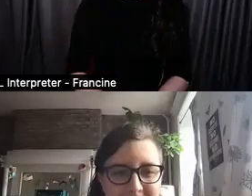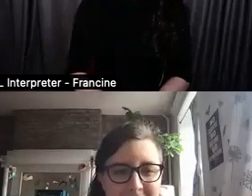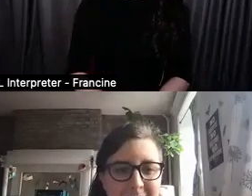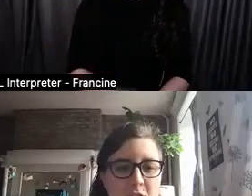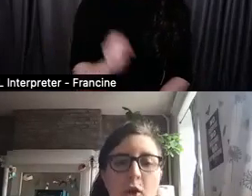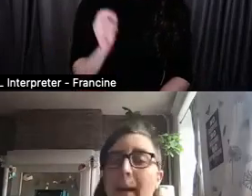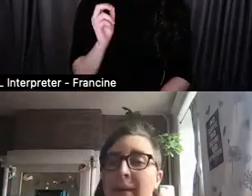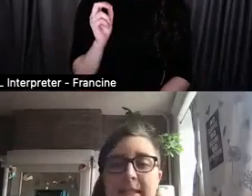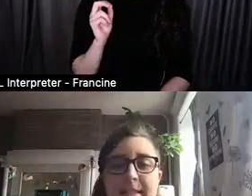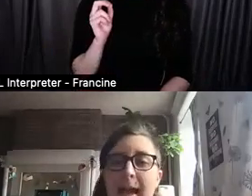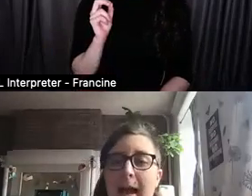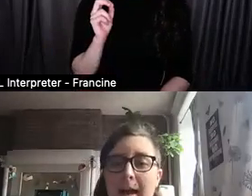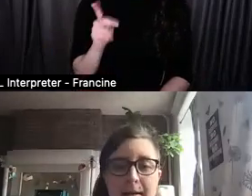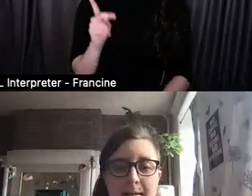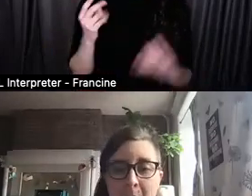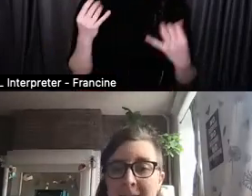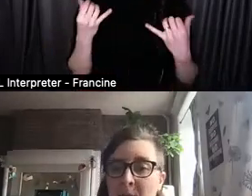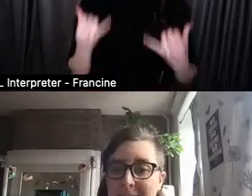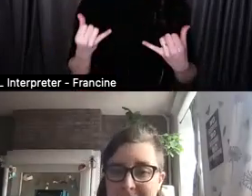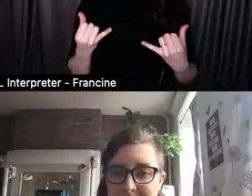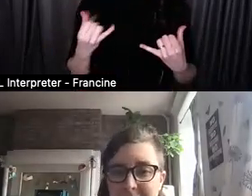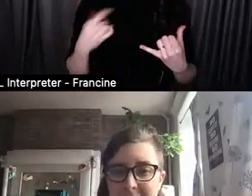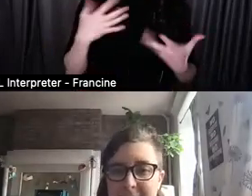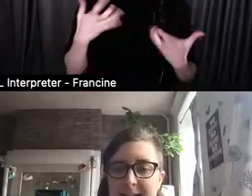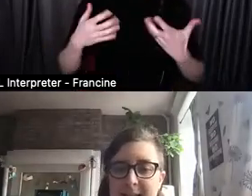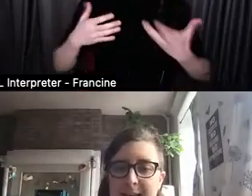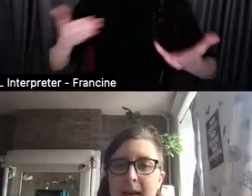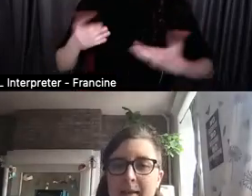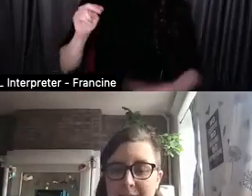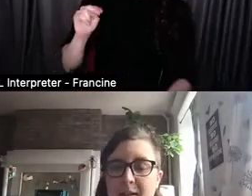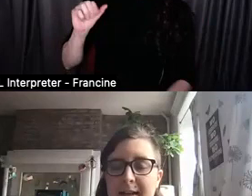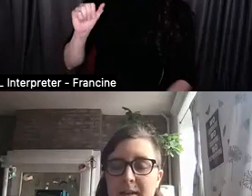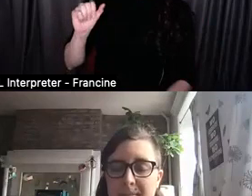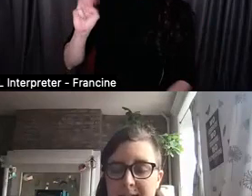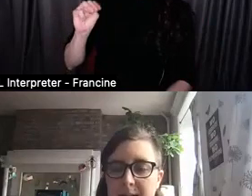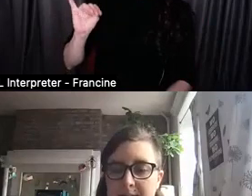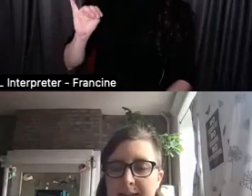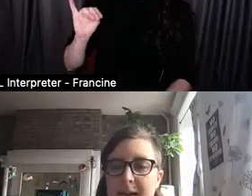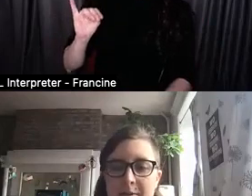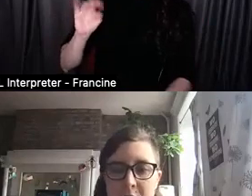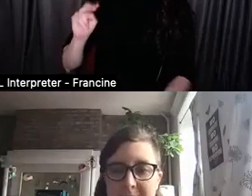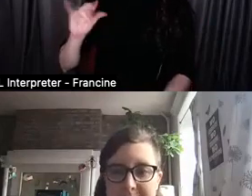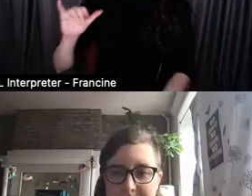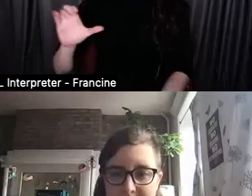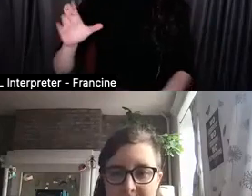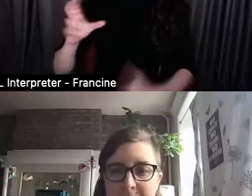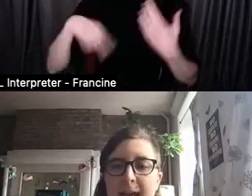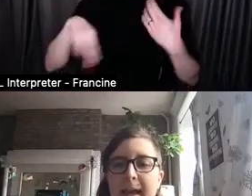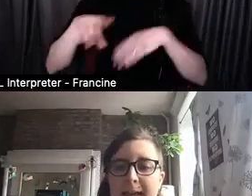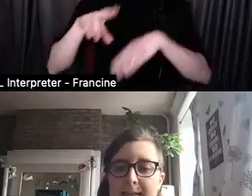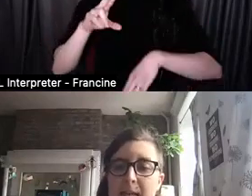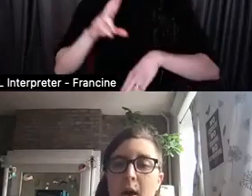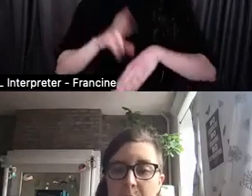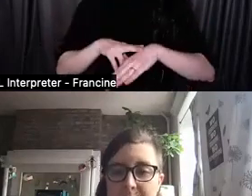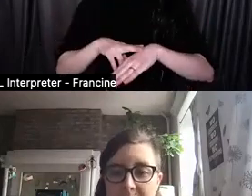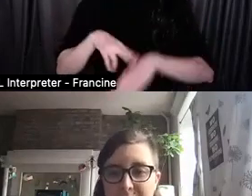Okay, so I'm going to just say NAMI-NYC is the National Alliance on Mental Illness of New York City